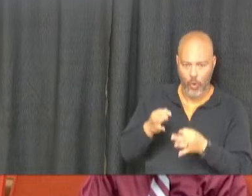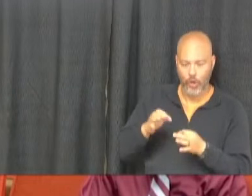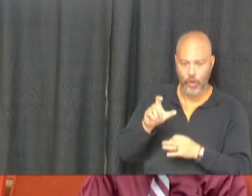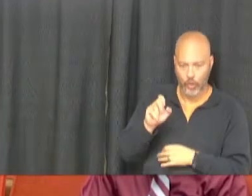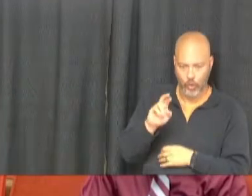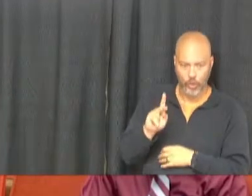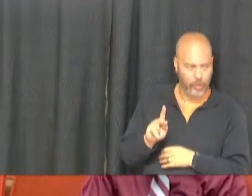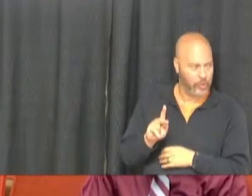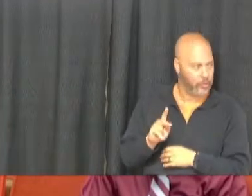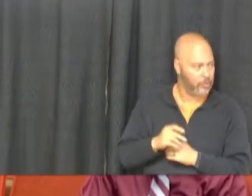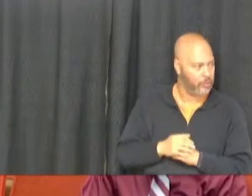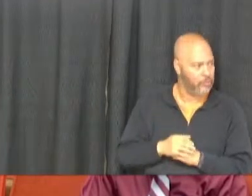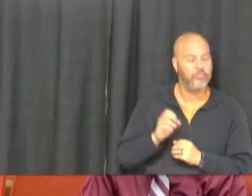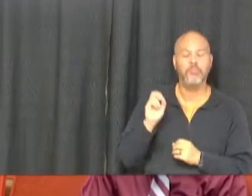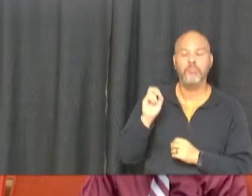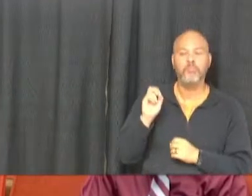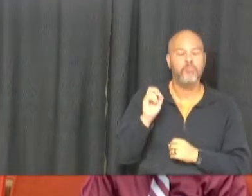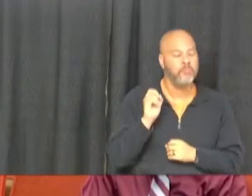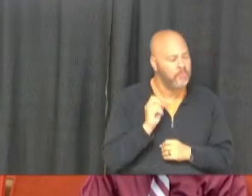clerk. okay.